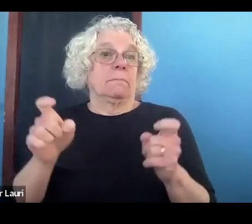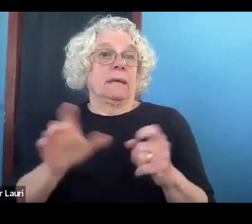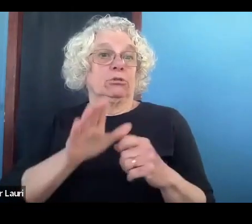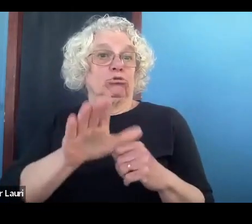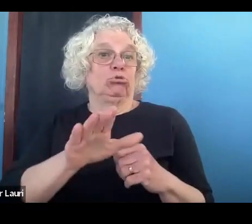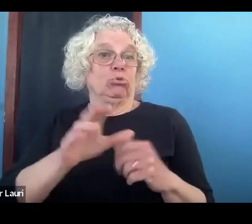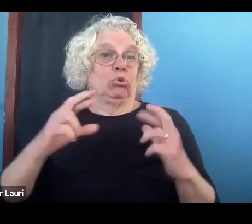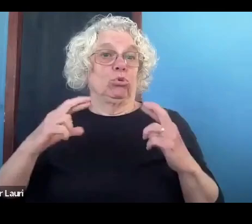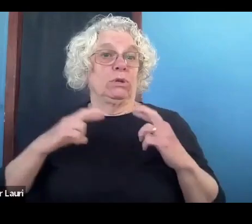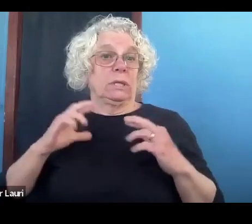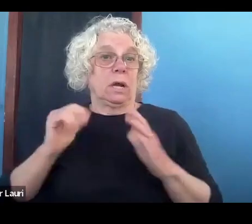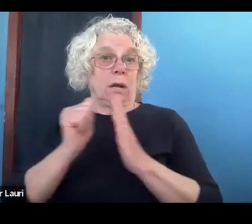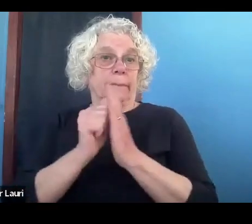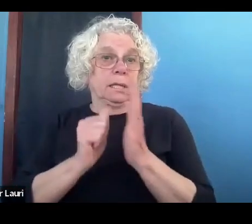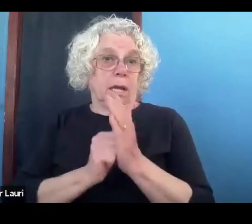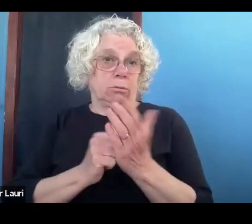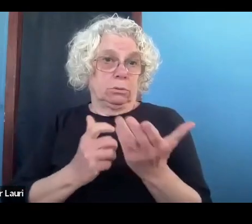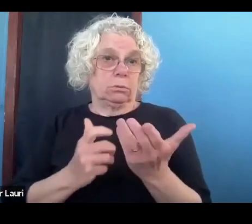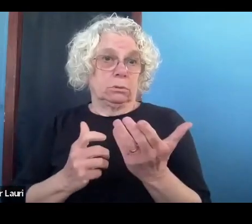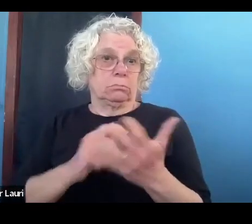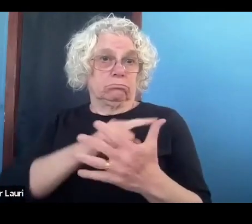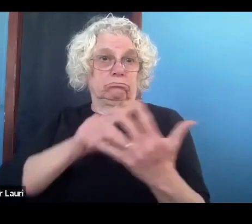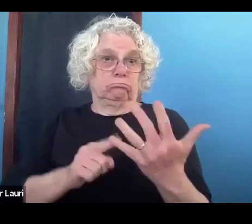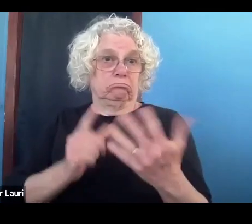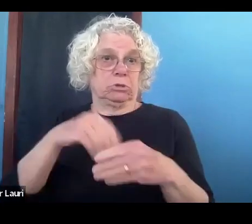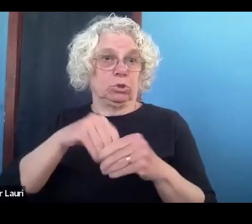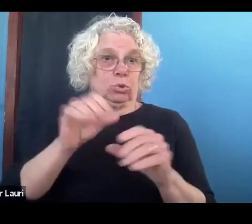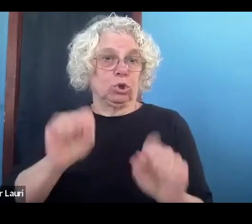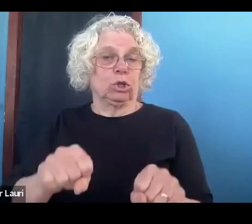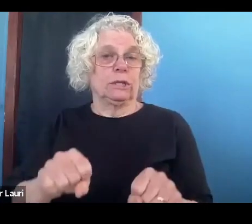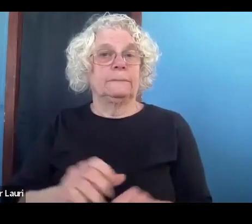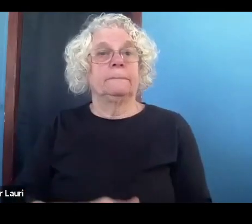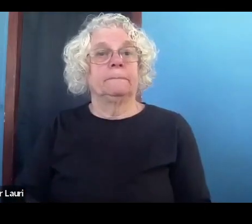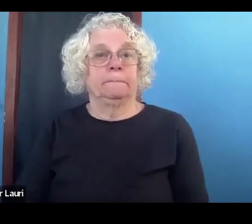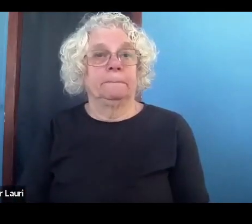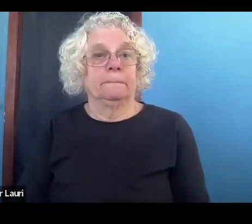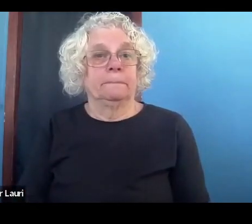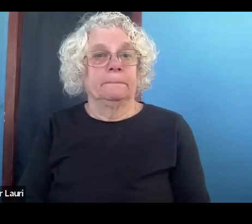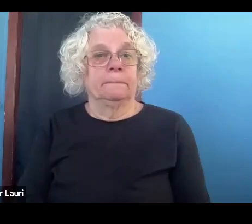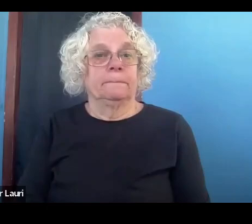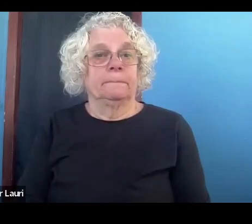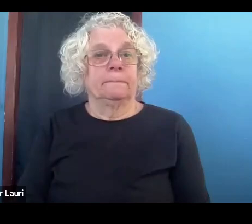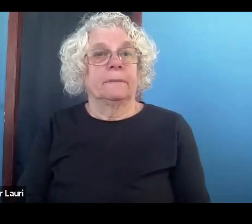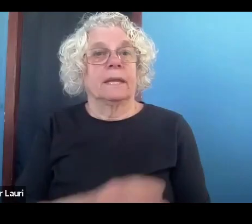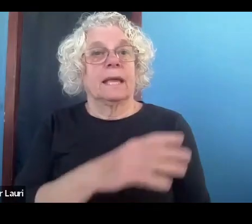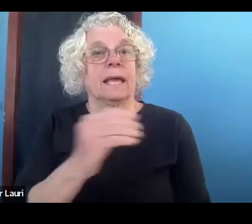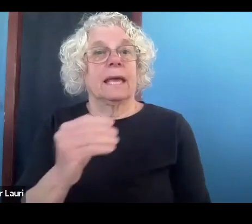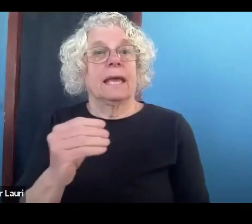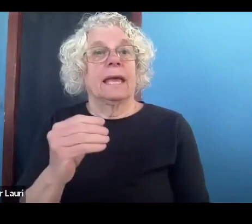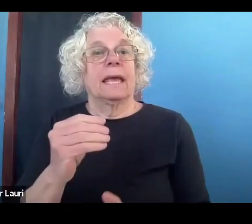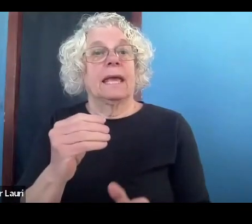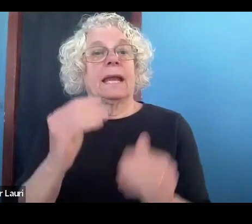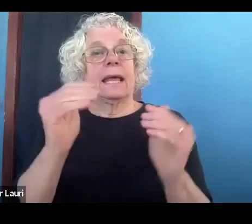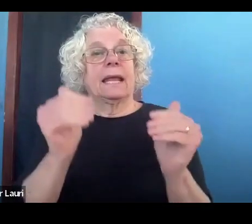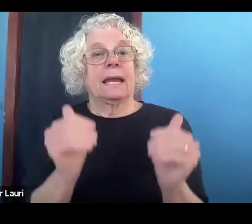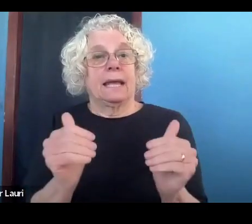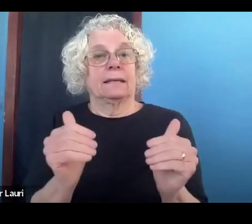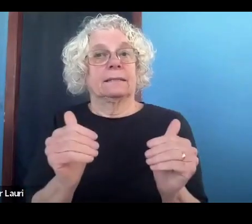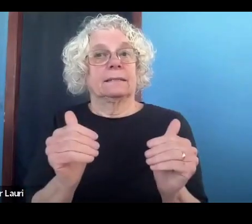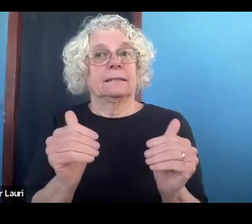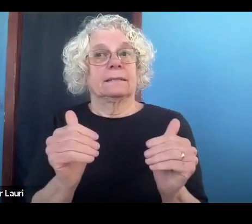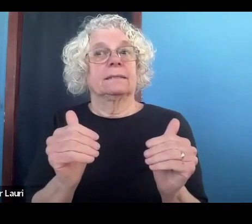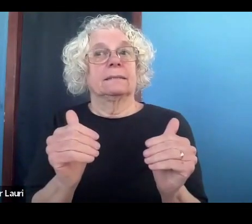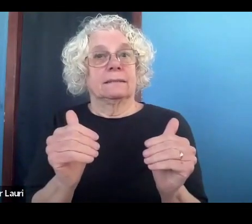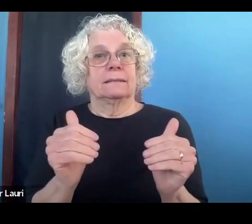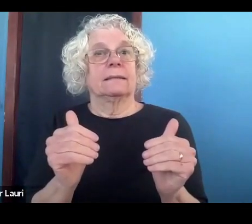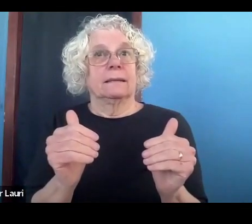a person's retirement accounts. Next slide, please. The next slide is an example of a statutory